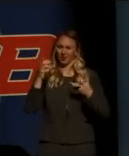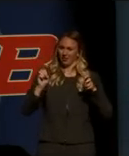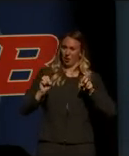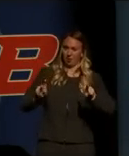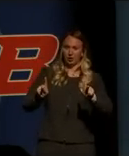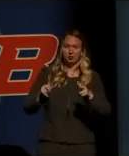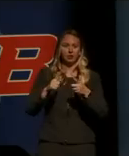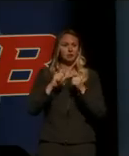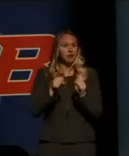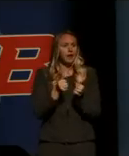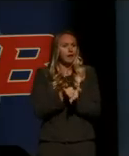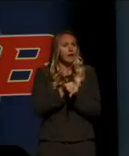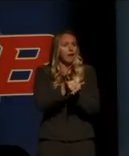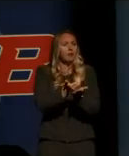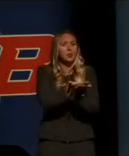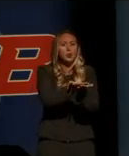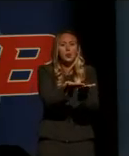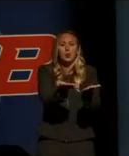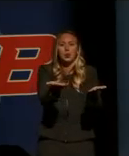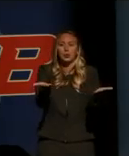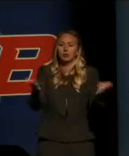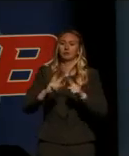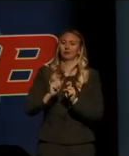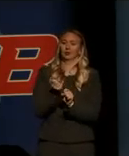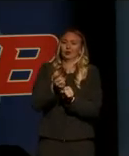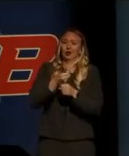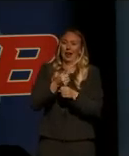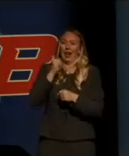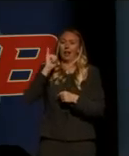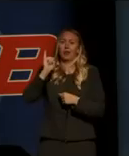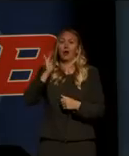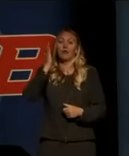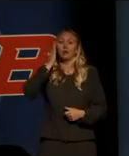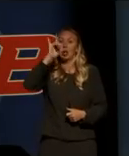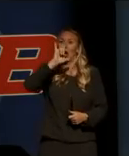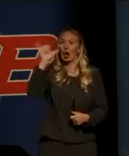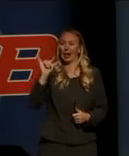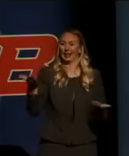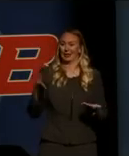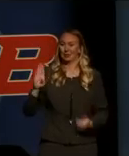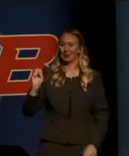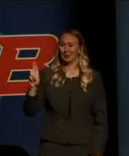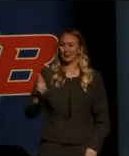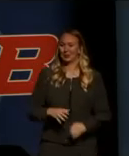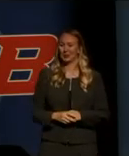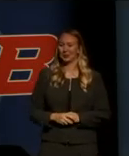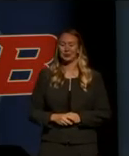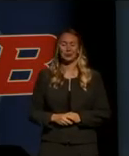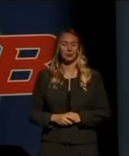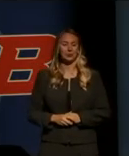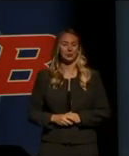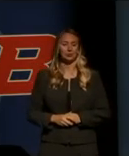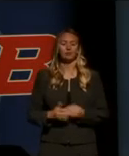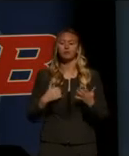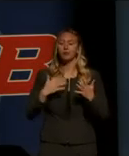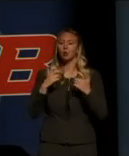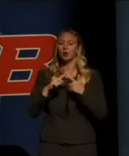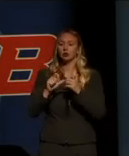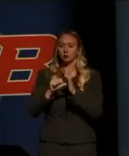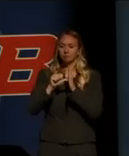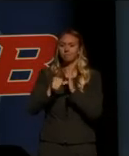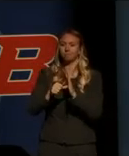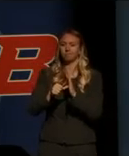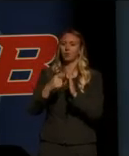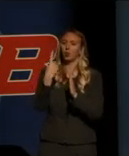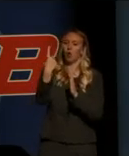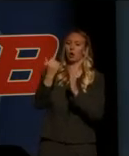to help all of you create the future Boise State. I would like to highlight one of our new initiatives that I